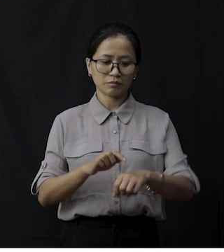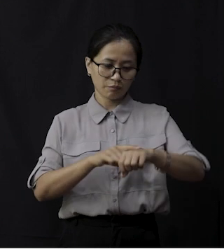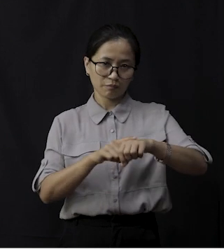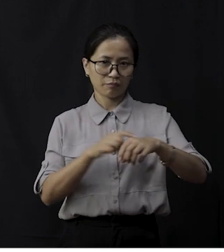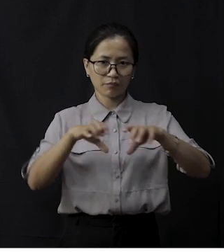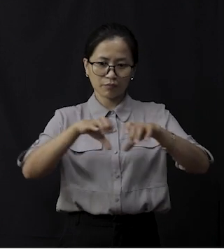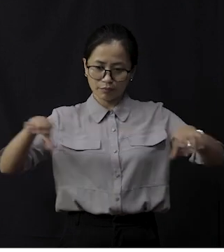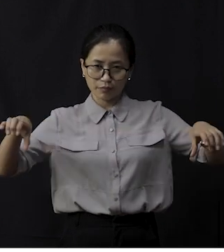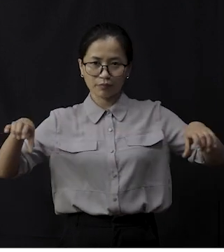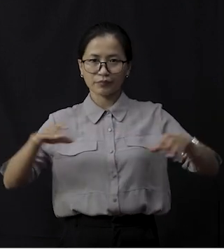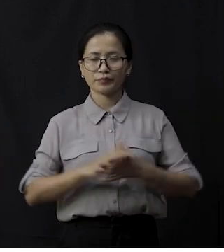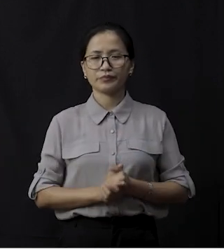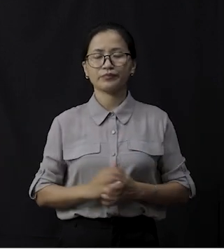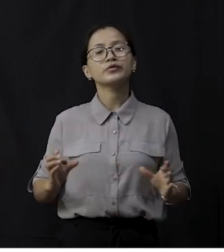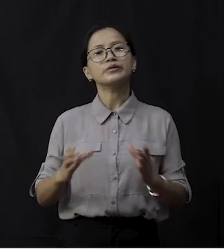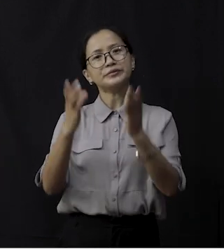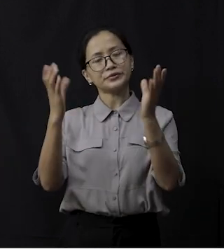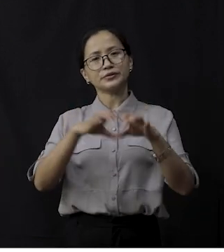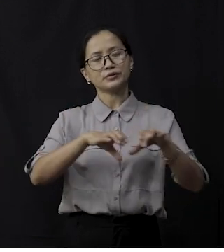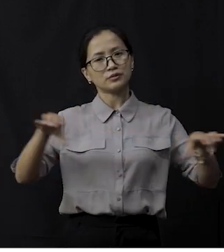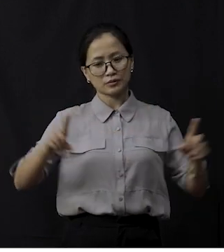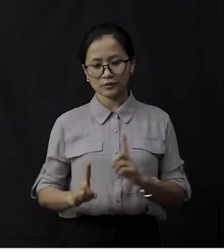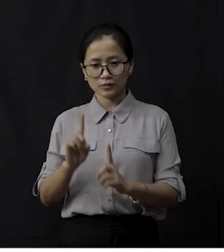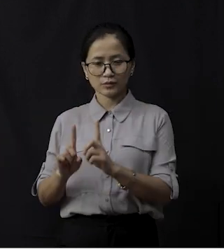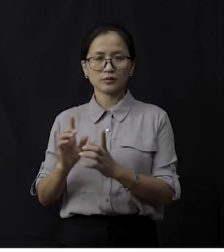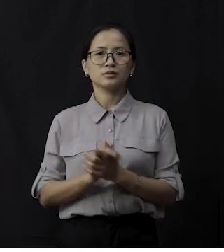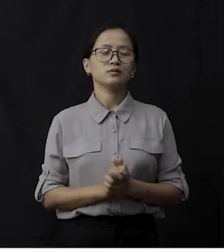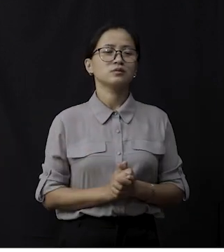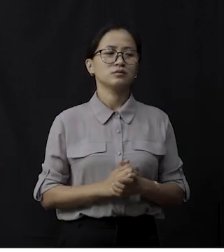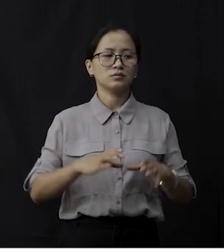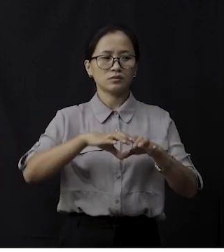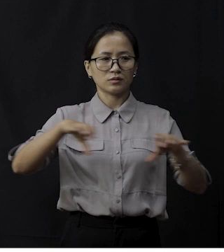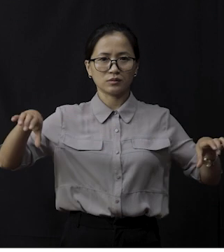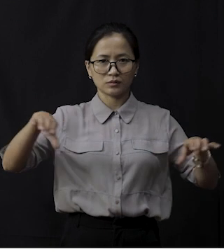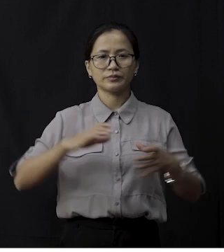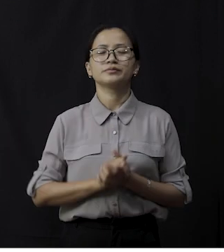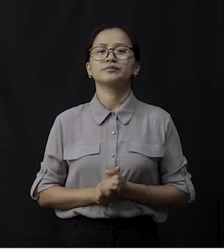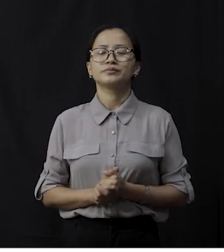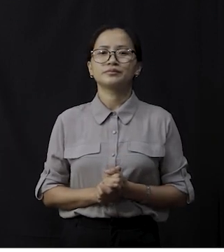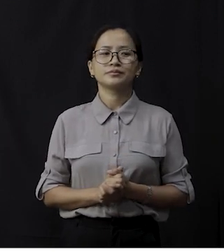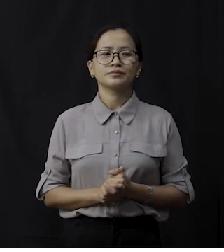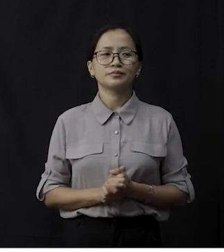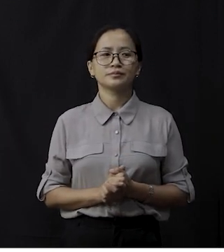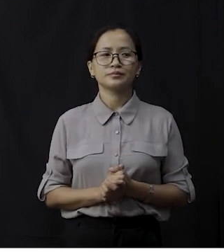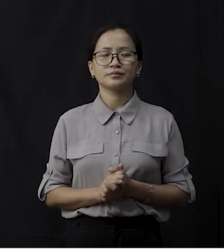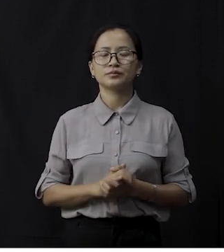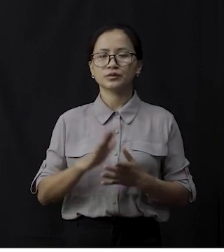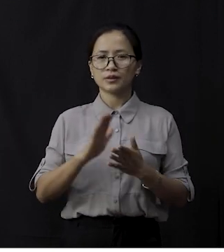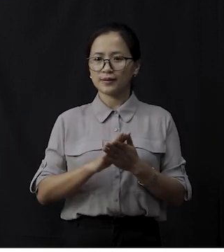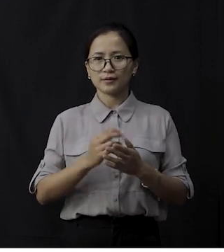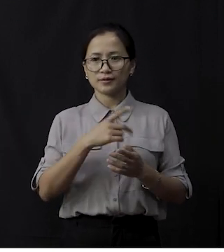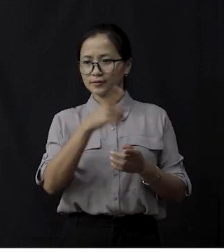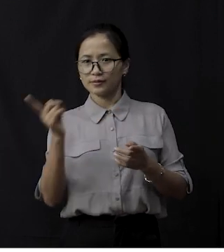house. Doctor, right? We call it blanks, wooden blanks. These are made from wooden blanks. And this is a thatch